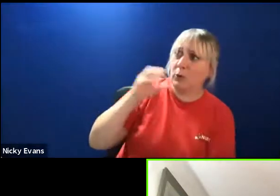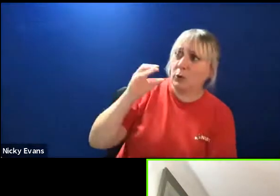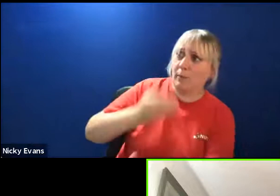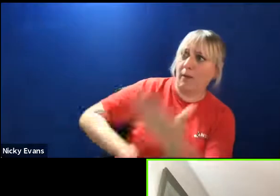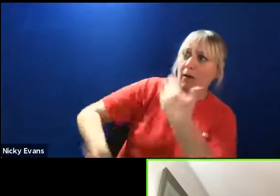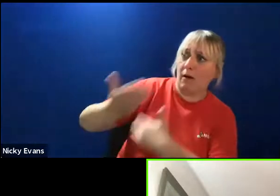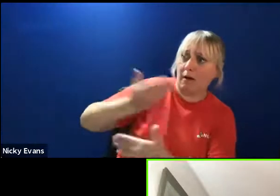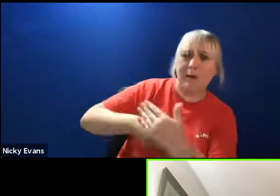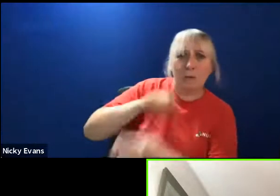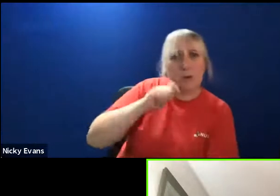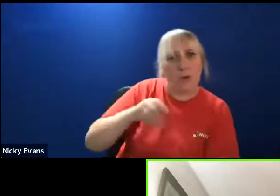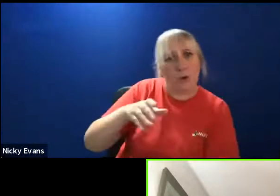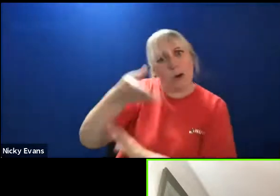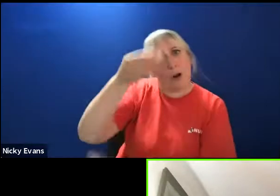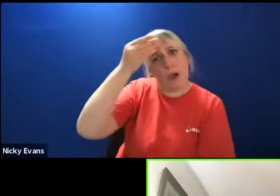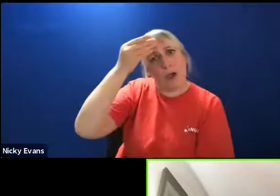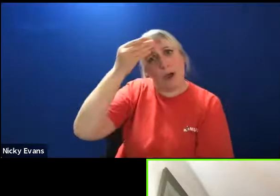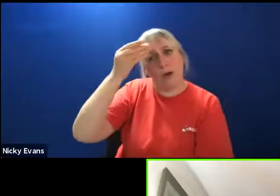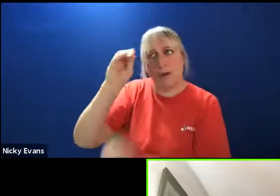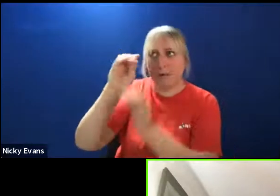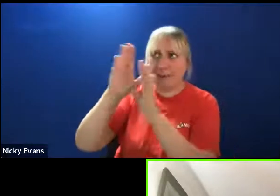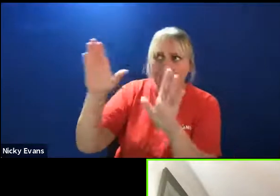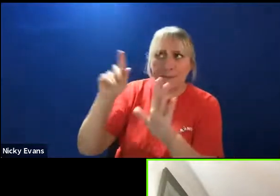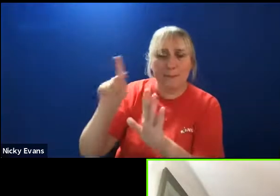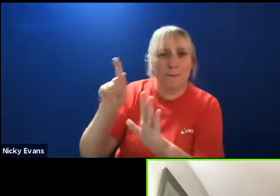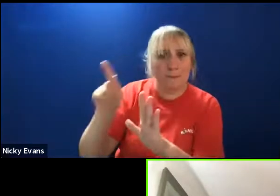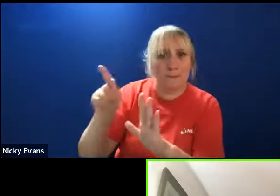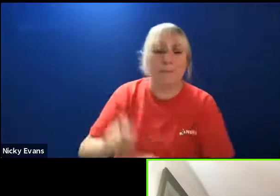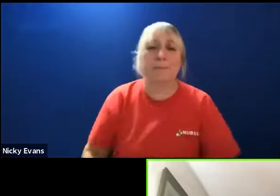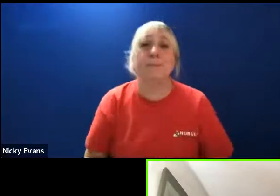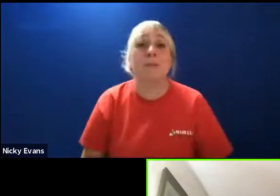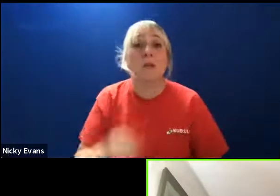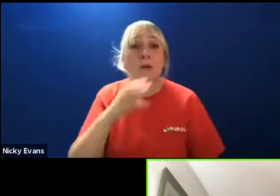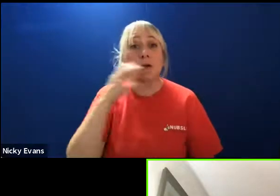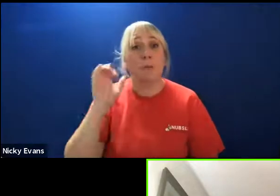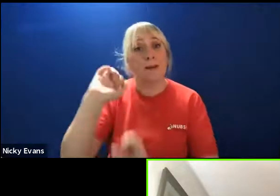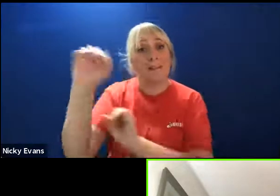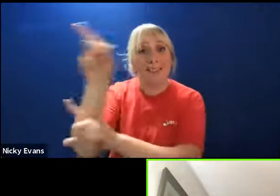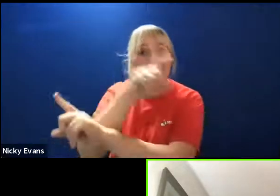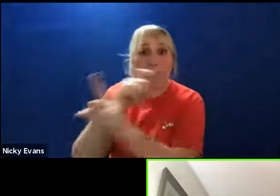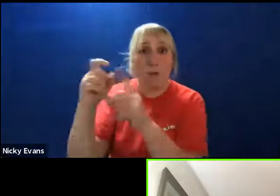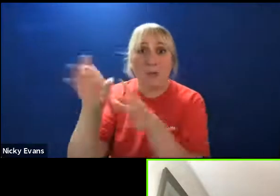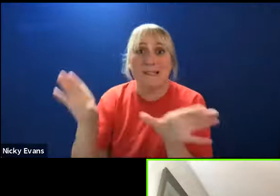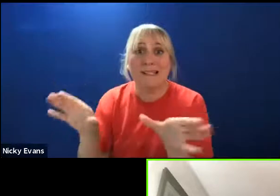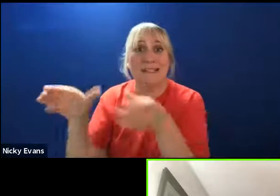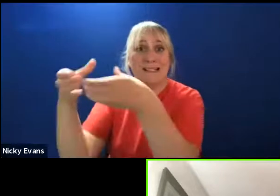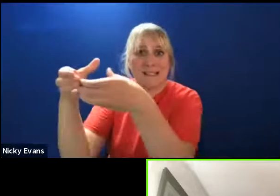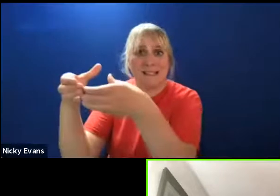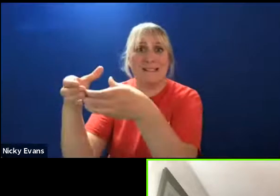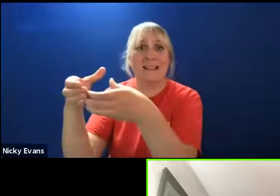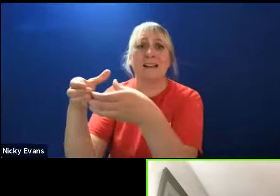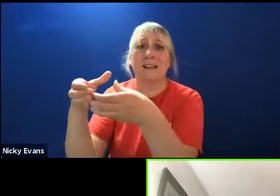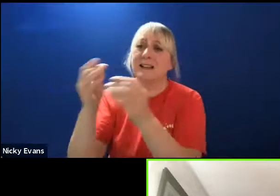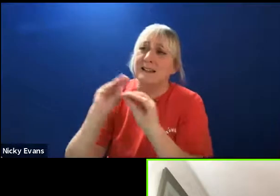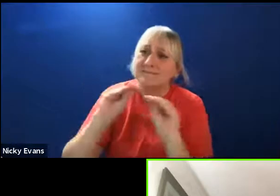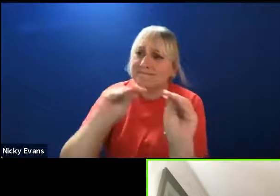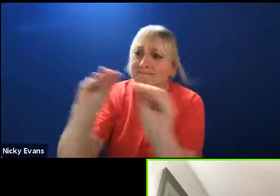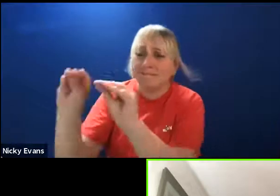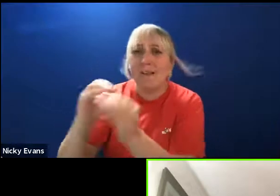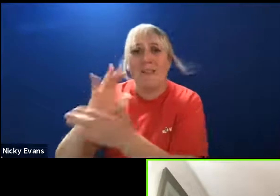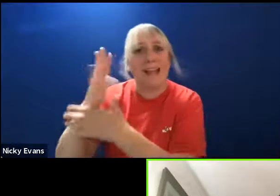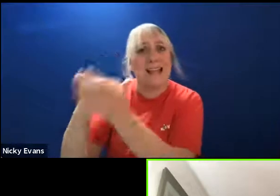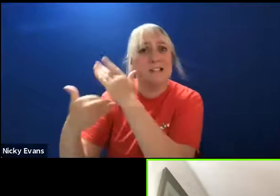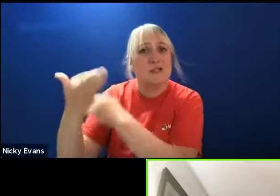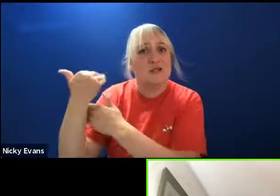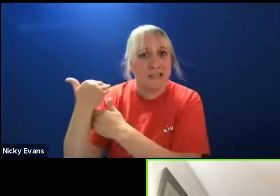of the ways that Cuban communities have reinstituted their history. It doesn't mean that it's forgotten, it